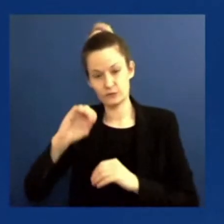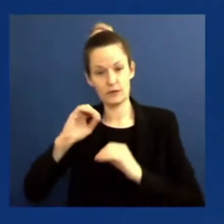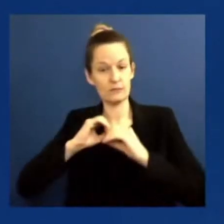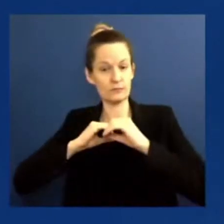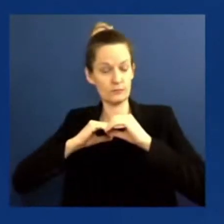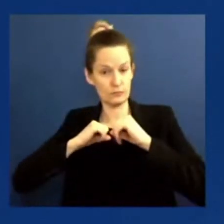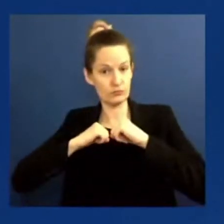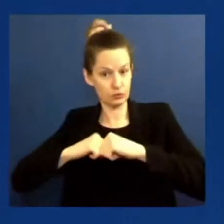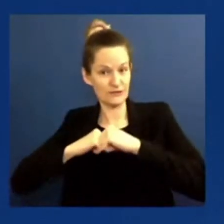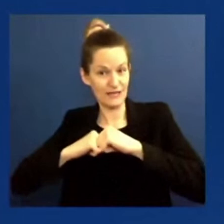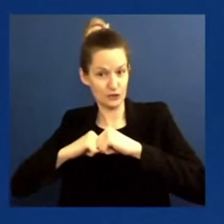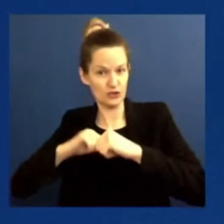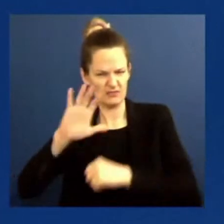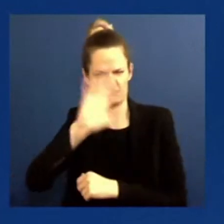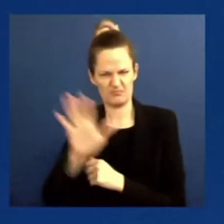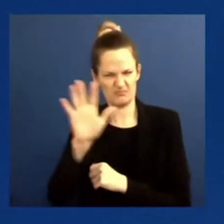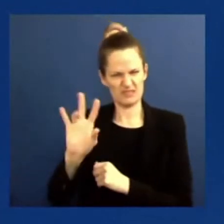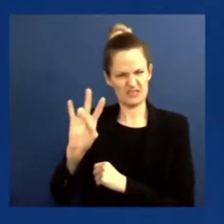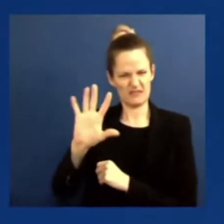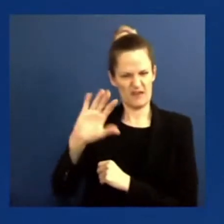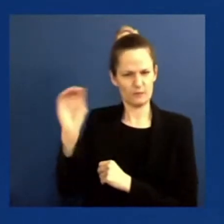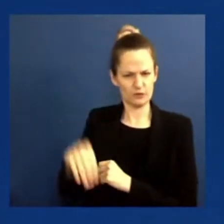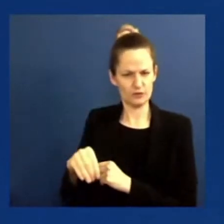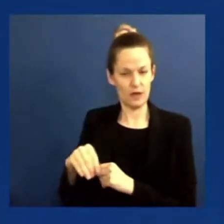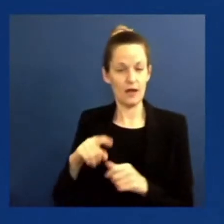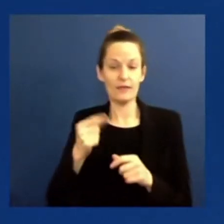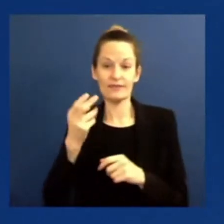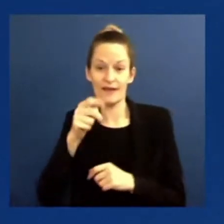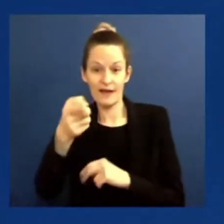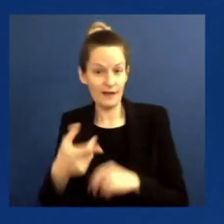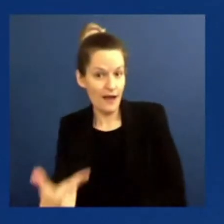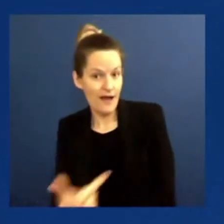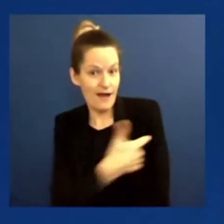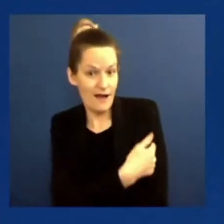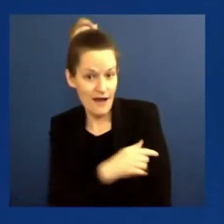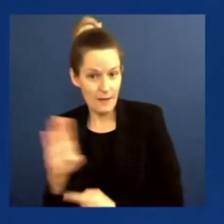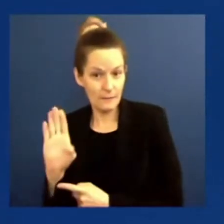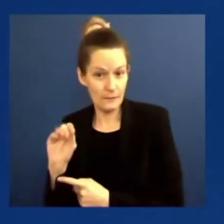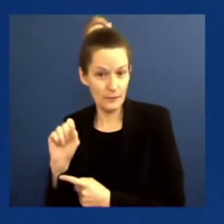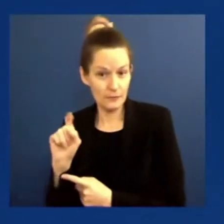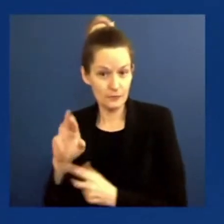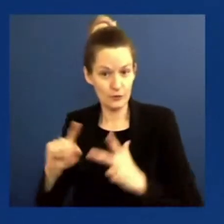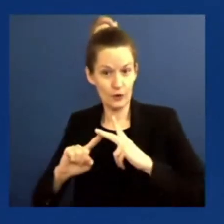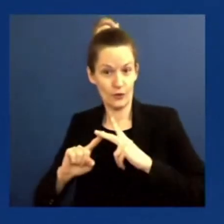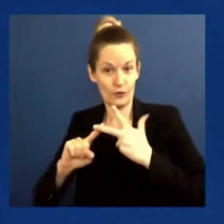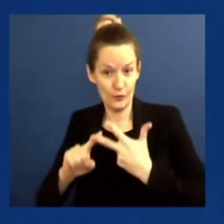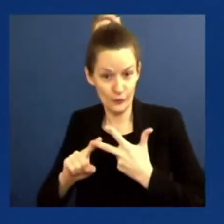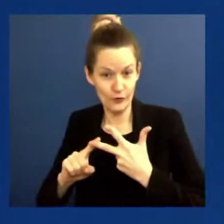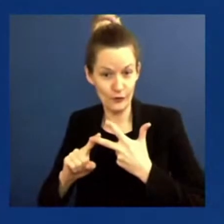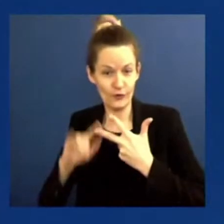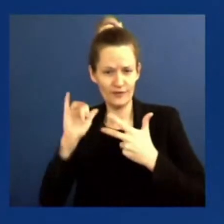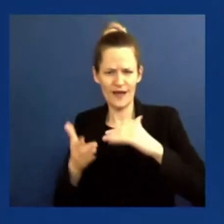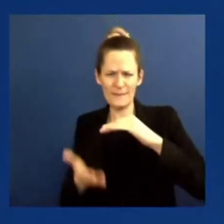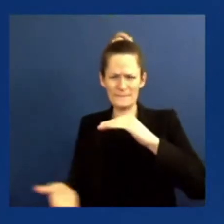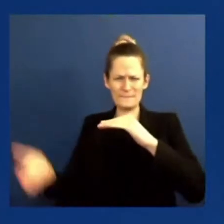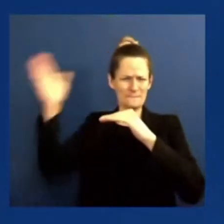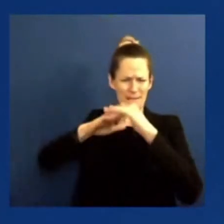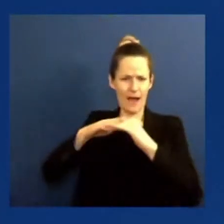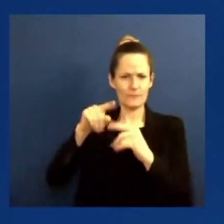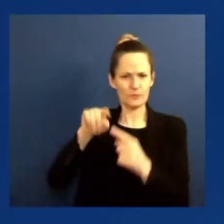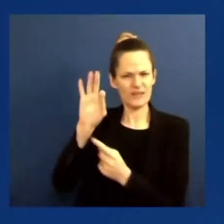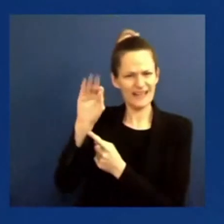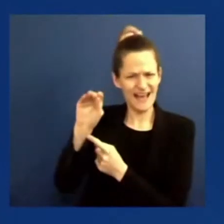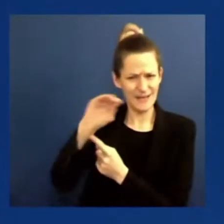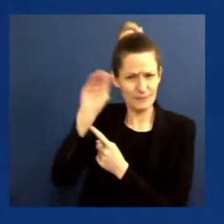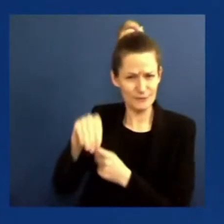94%, even higher than it was in the first 6 months after vaccination. Now, still